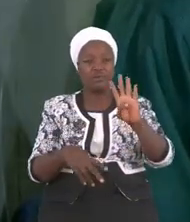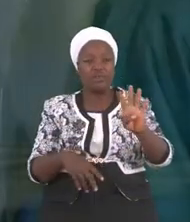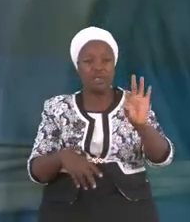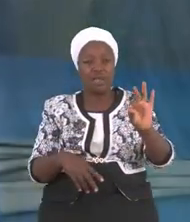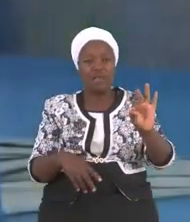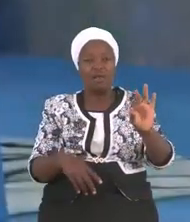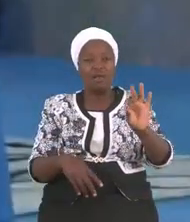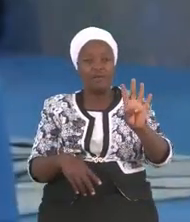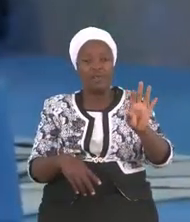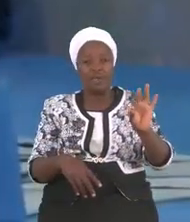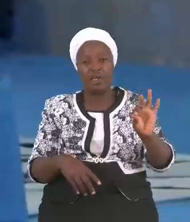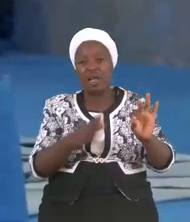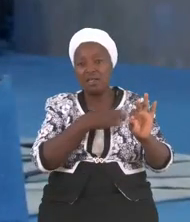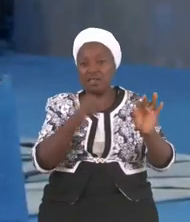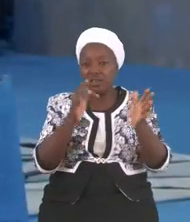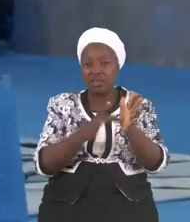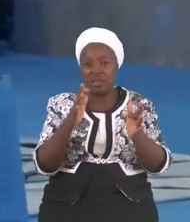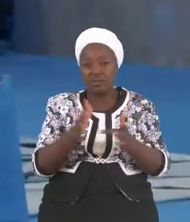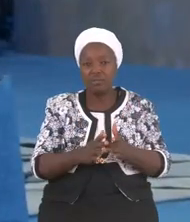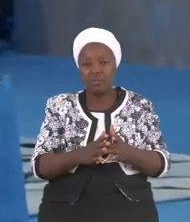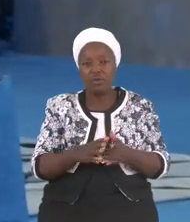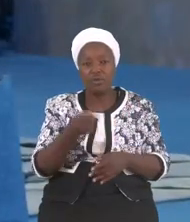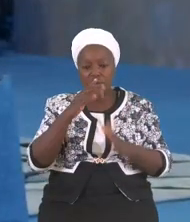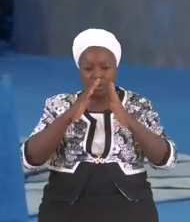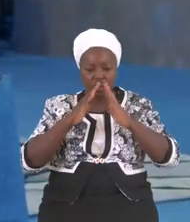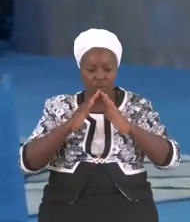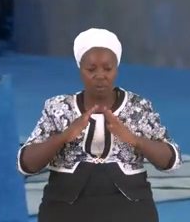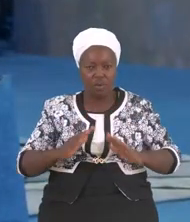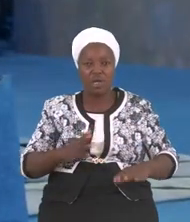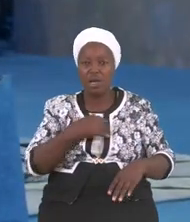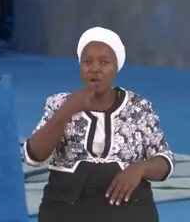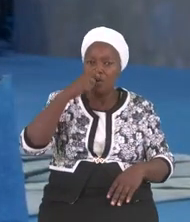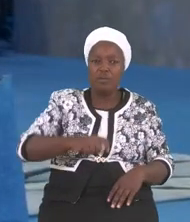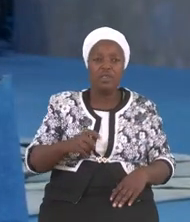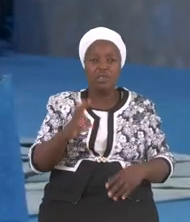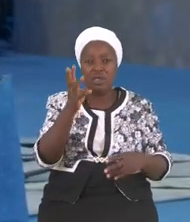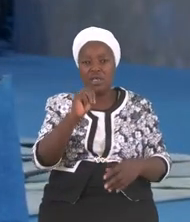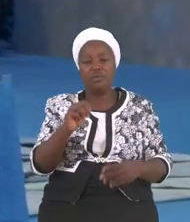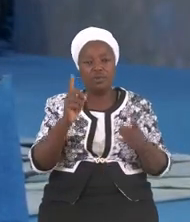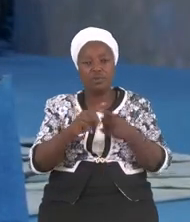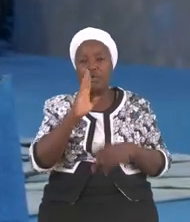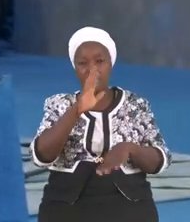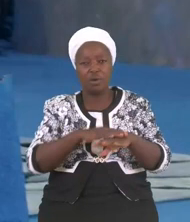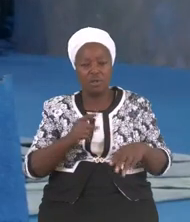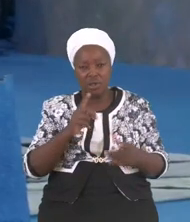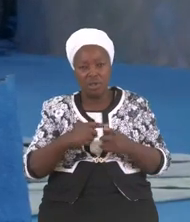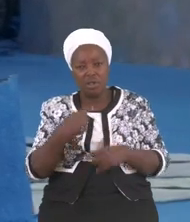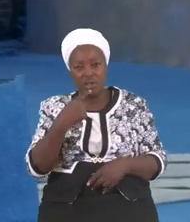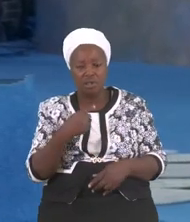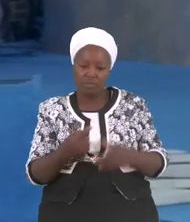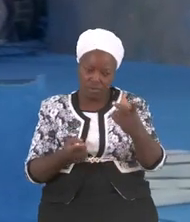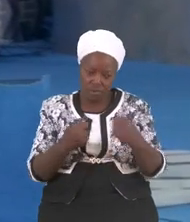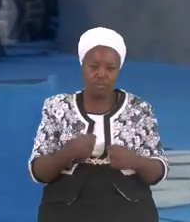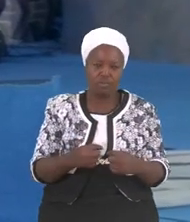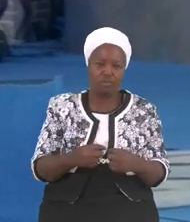verse 49, and Jesus stood still and commanded him to be called. He said, come,